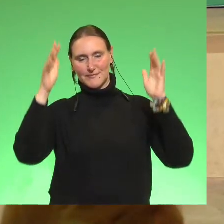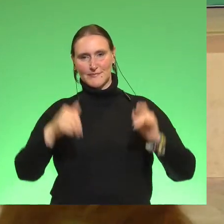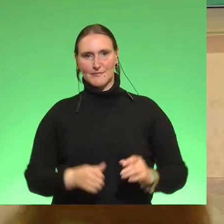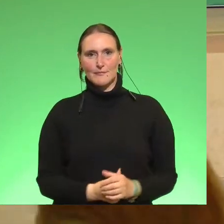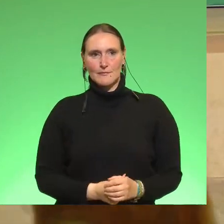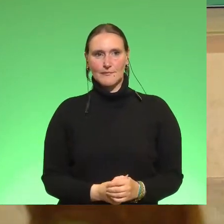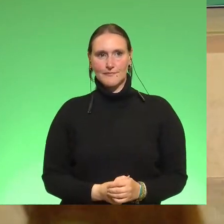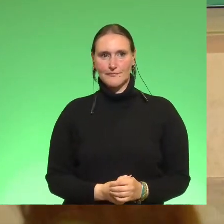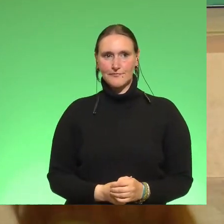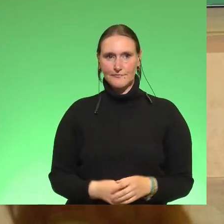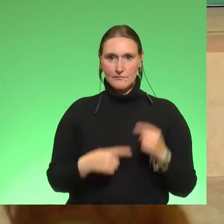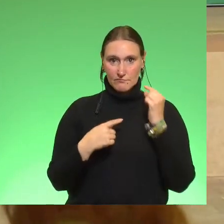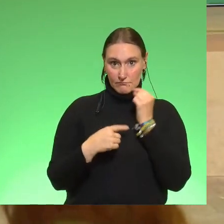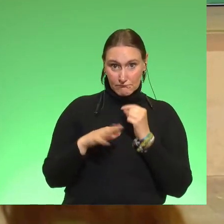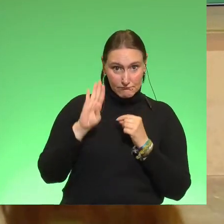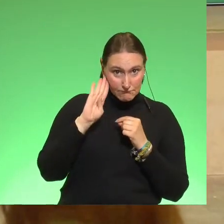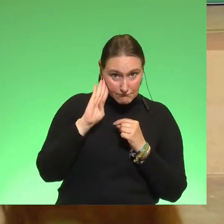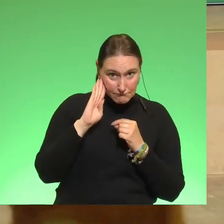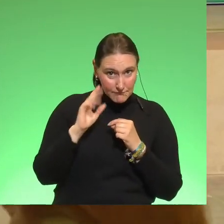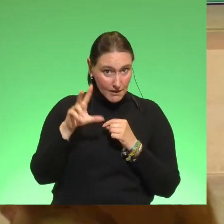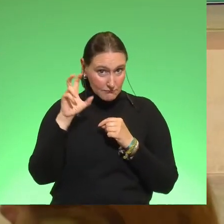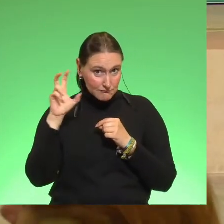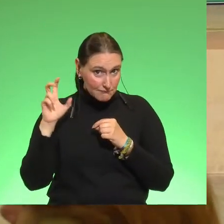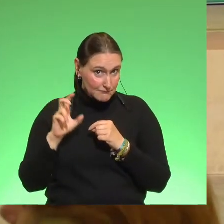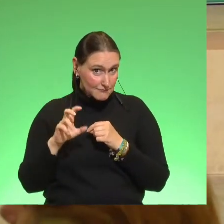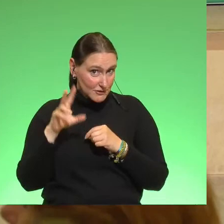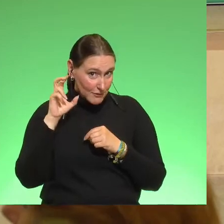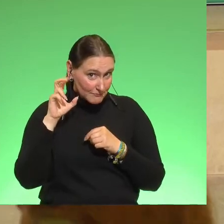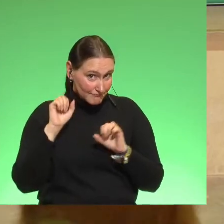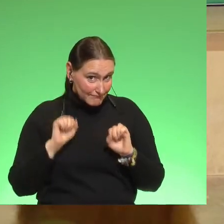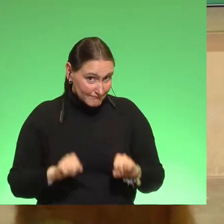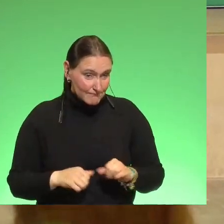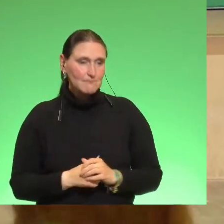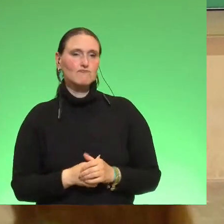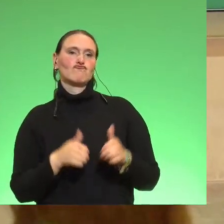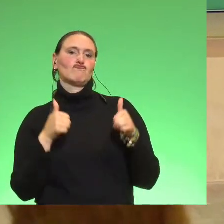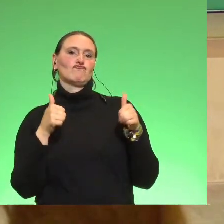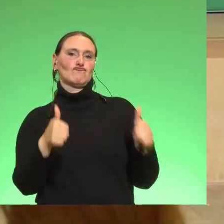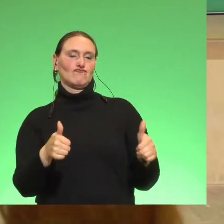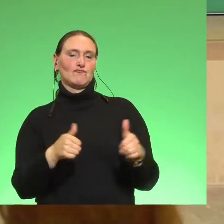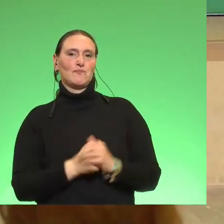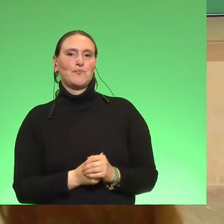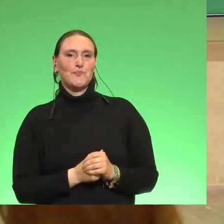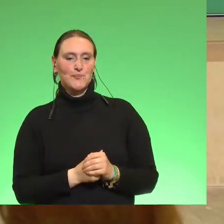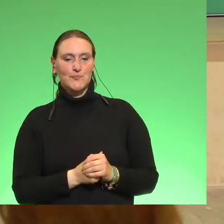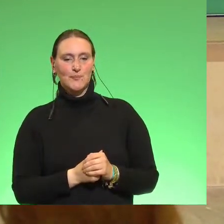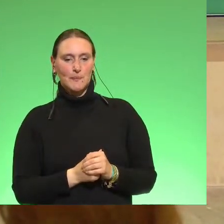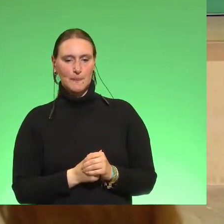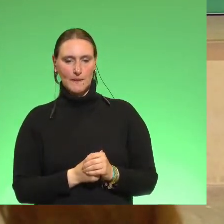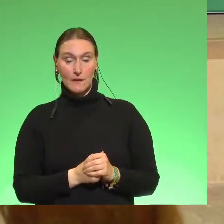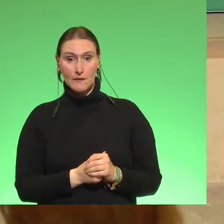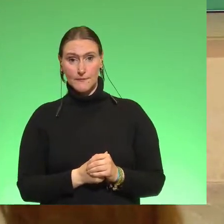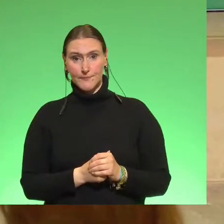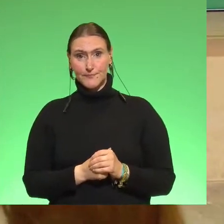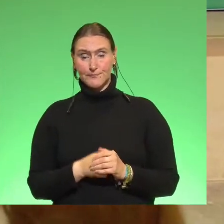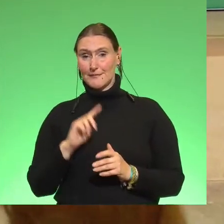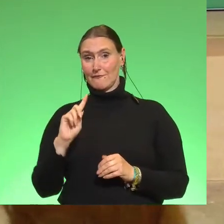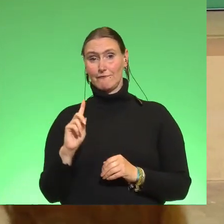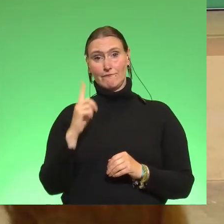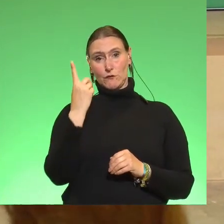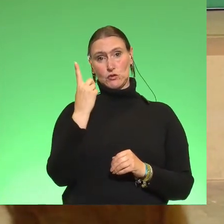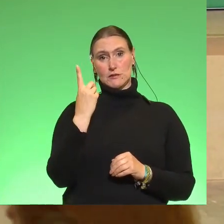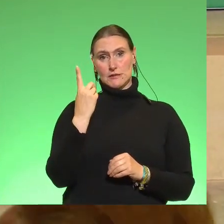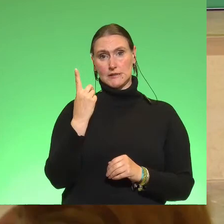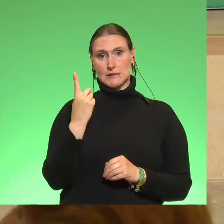Is it working? Is it working? Yes, good. Okay. First and foremost,